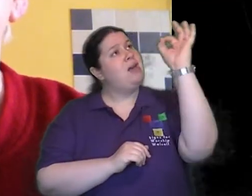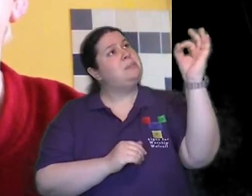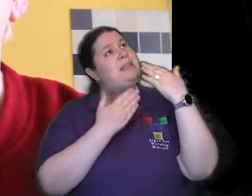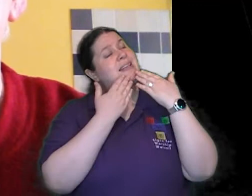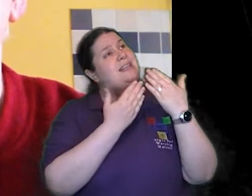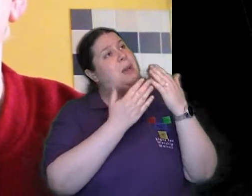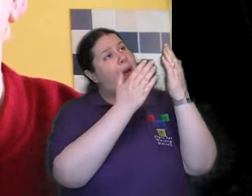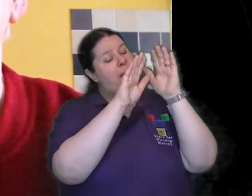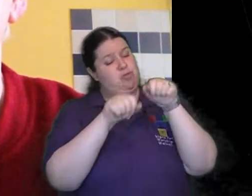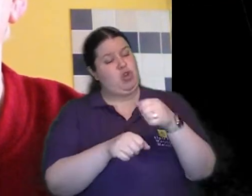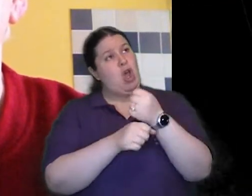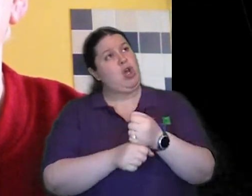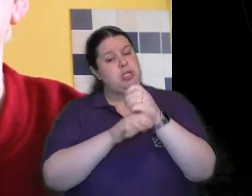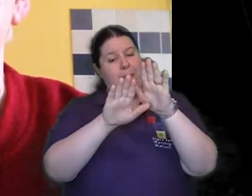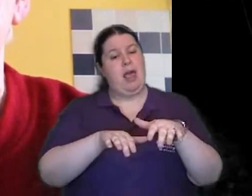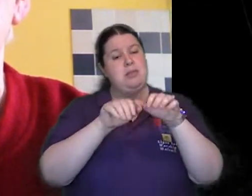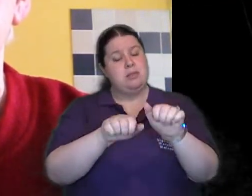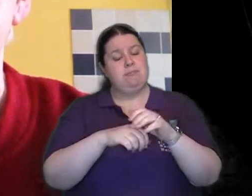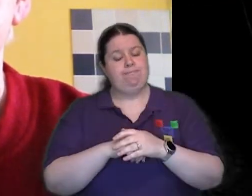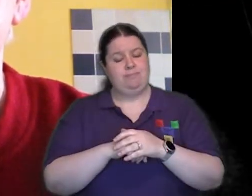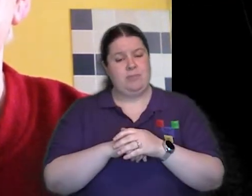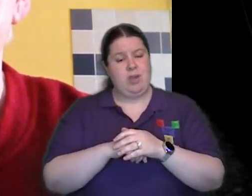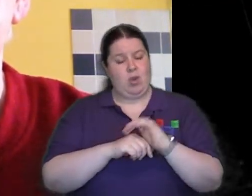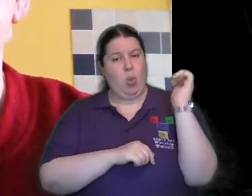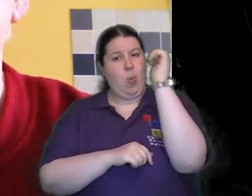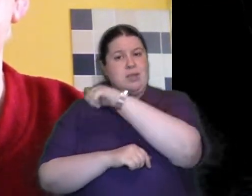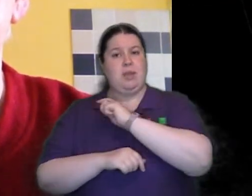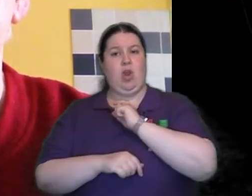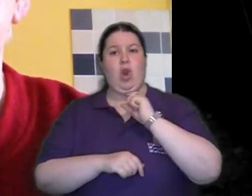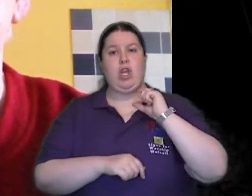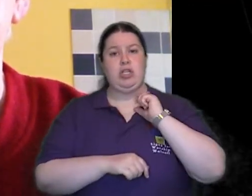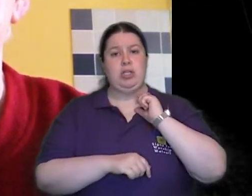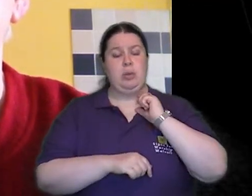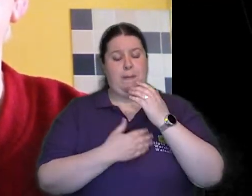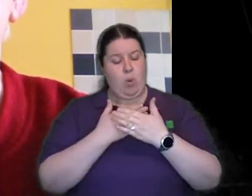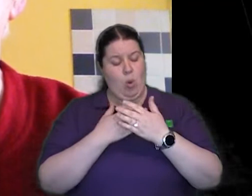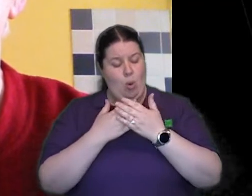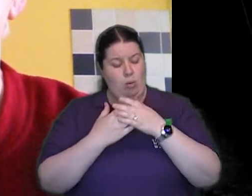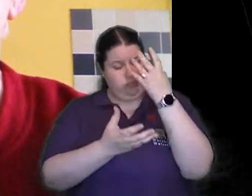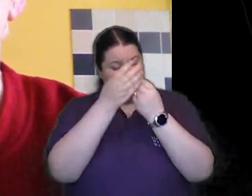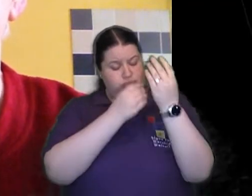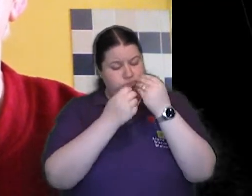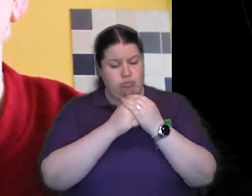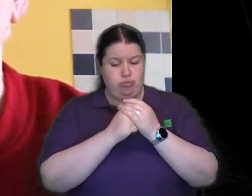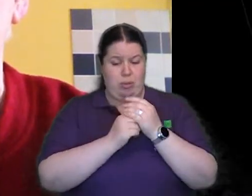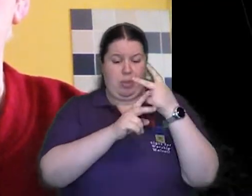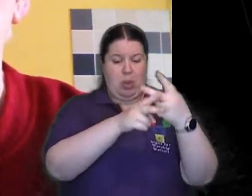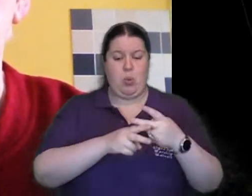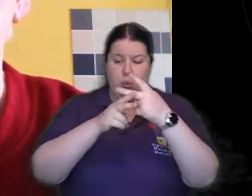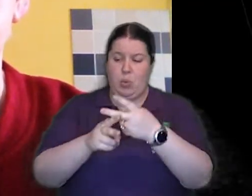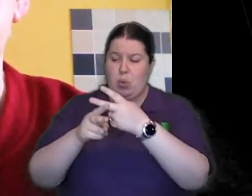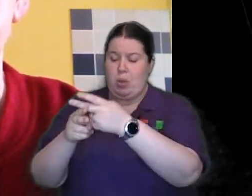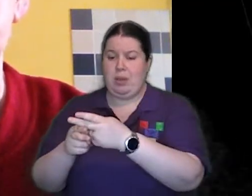We ask for your blessing on the church. We ask that the wisdom of the clergy will increase and be a blessing to their flocks,